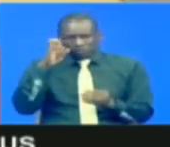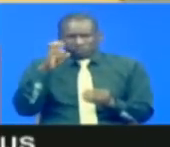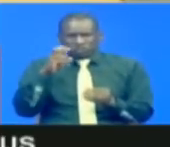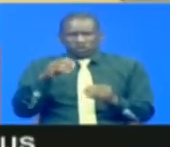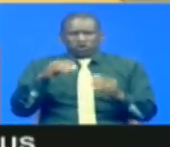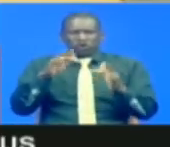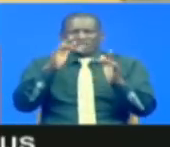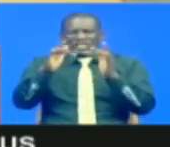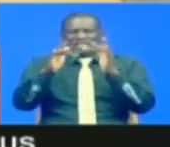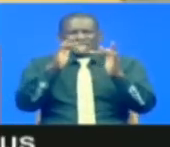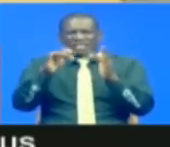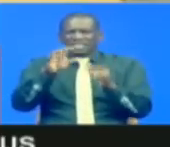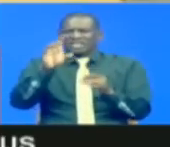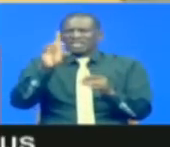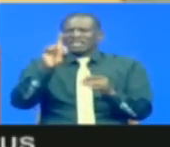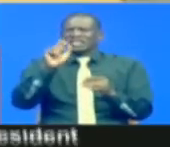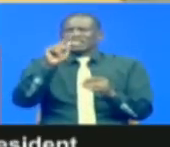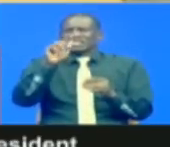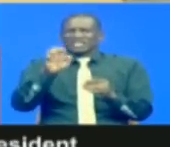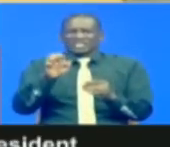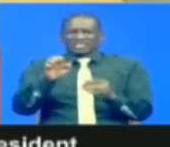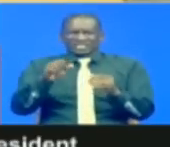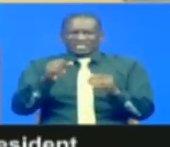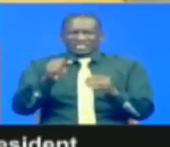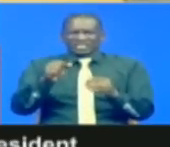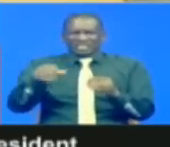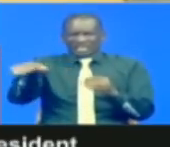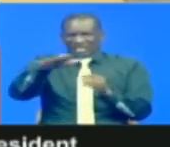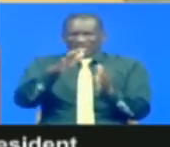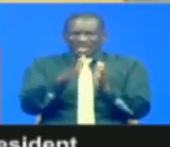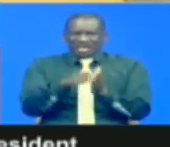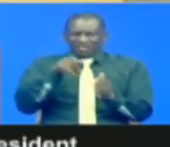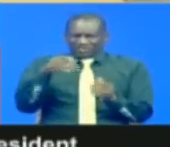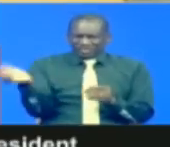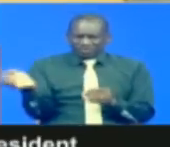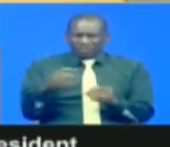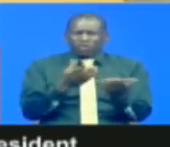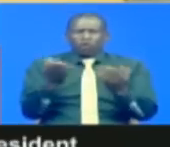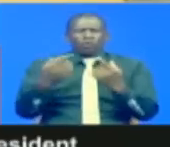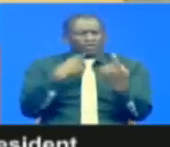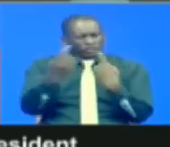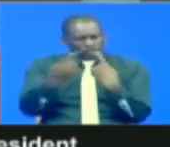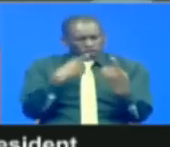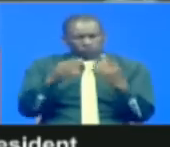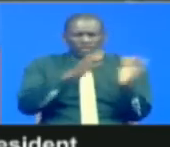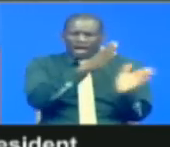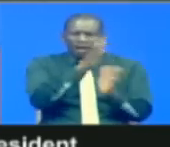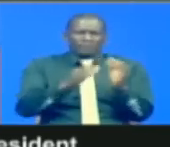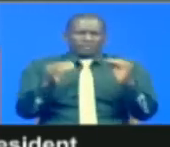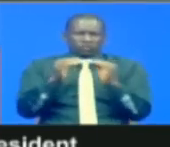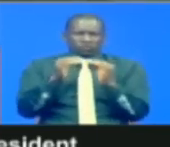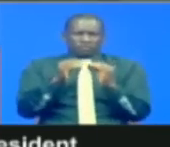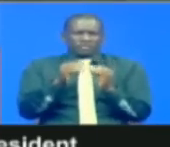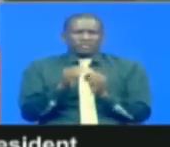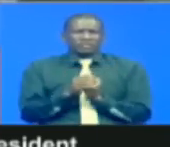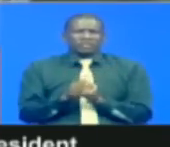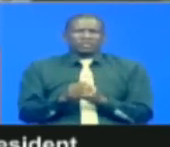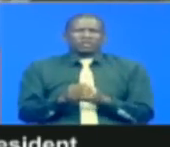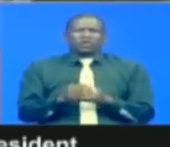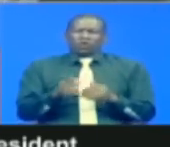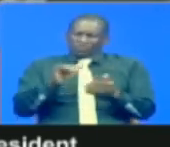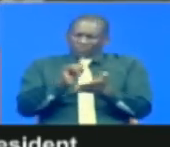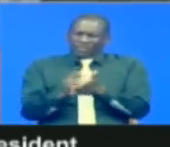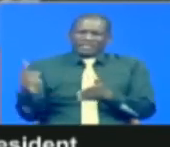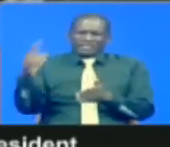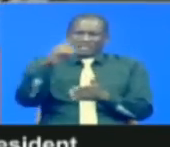online dating site by the name Tinder early this month, where they chatted and planned to meet. On the material day,